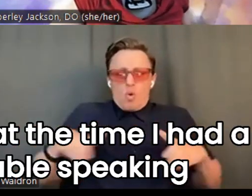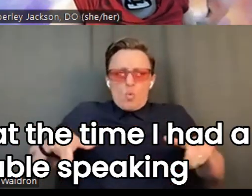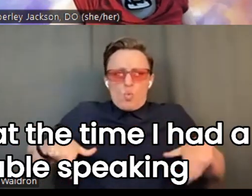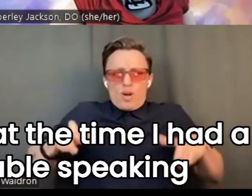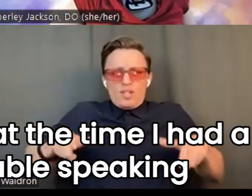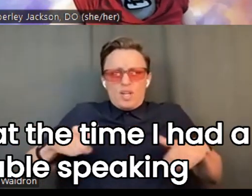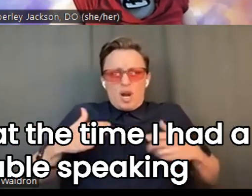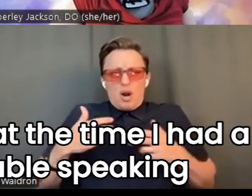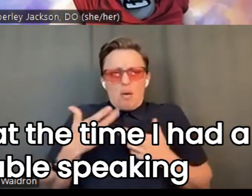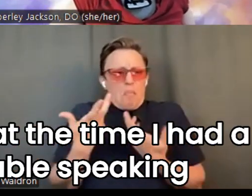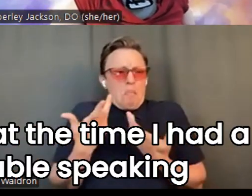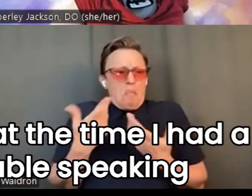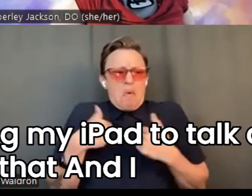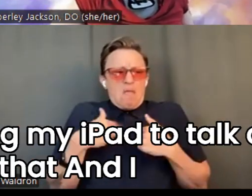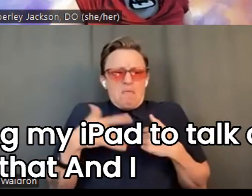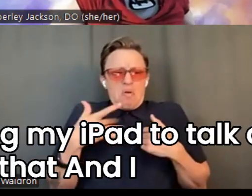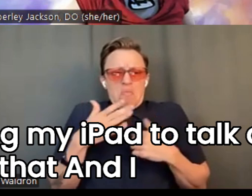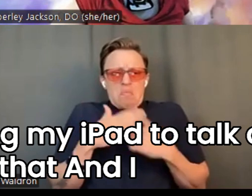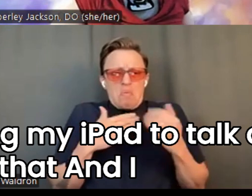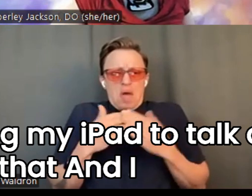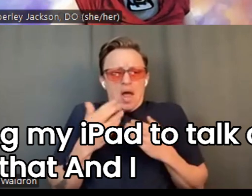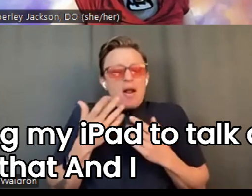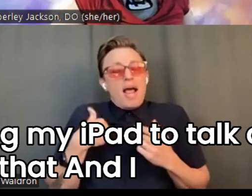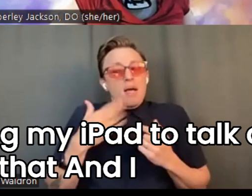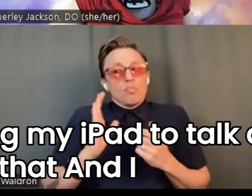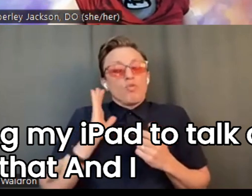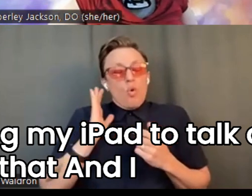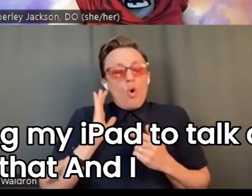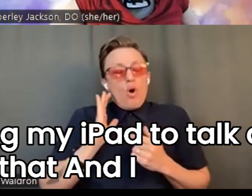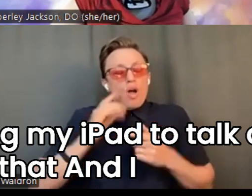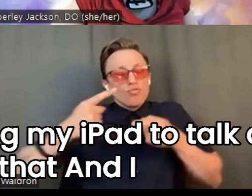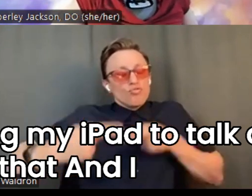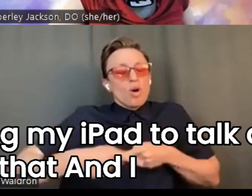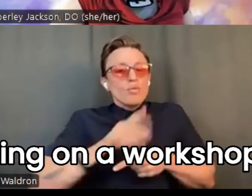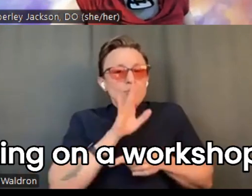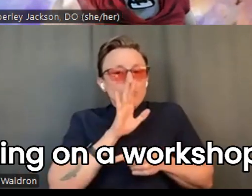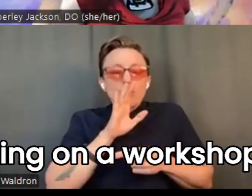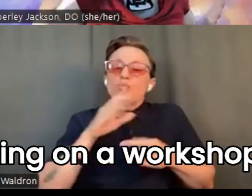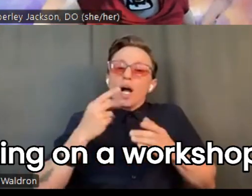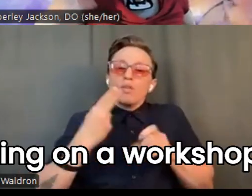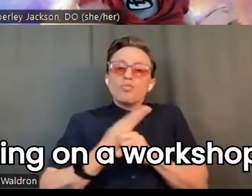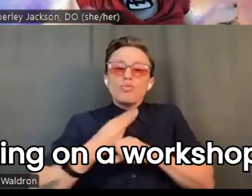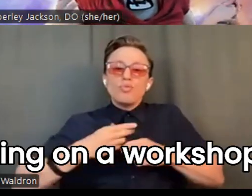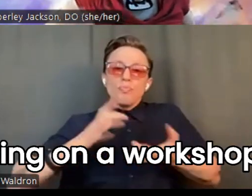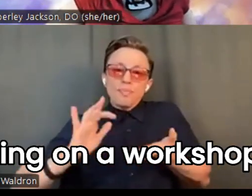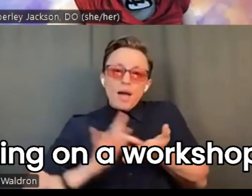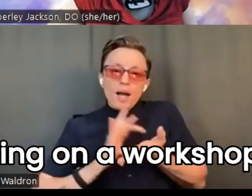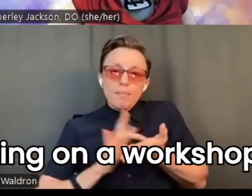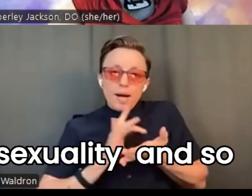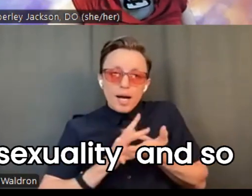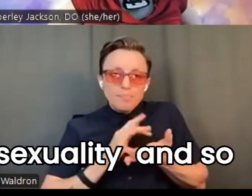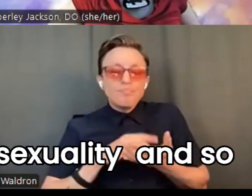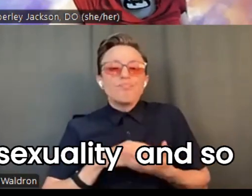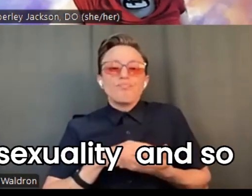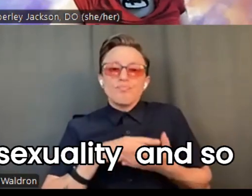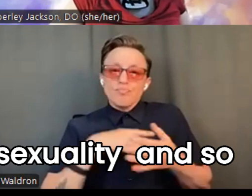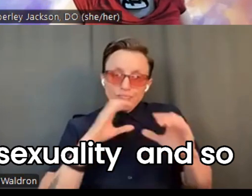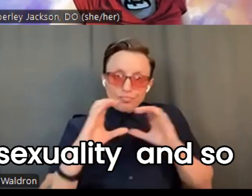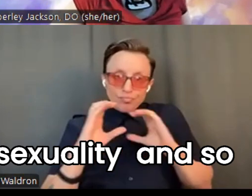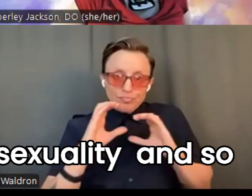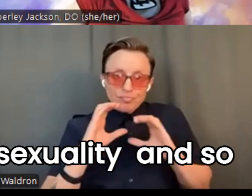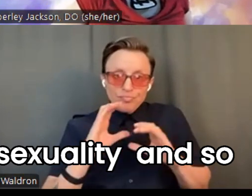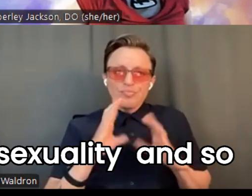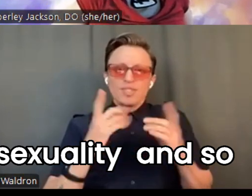at the time, I had a lot more trouble speaking, and so I was using my iPad to talk and all of that. They were putting on a workshop about